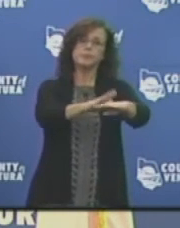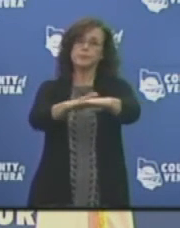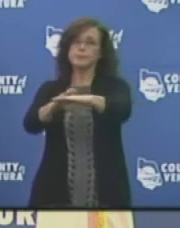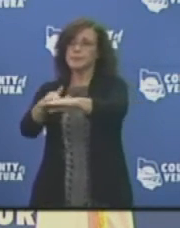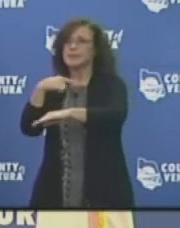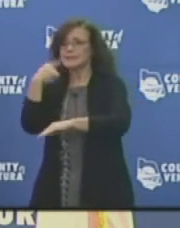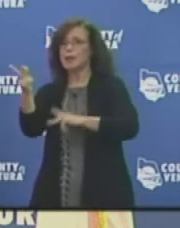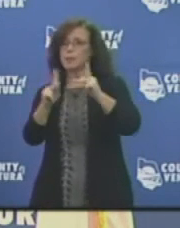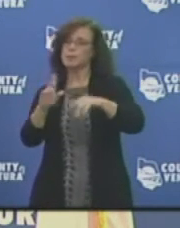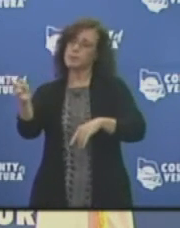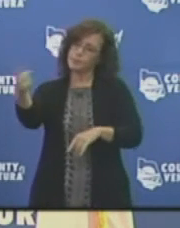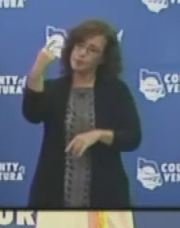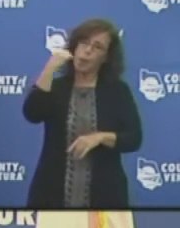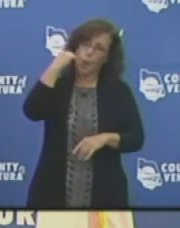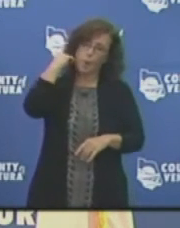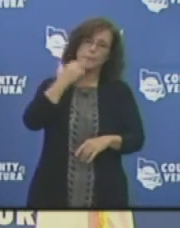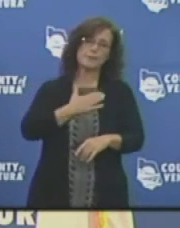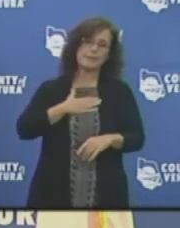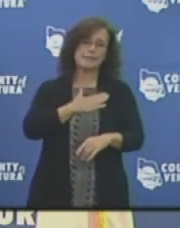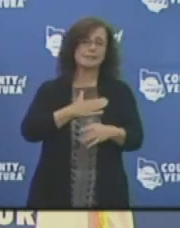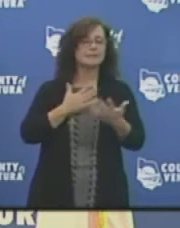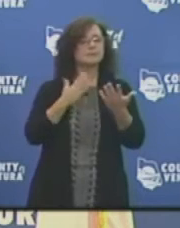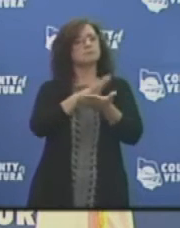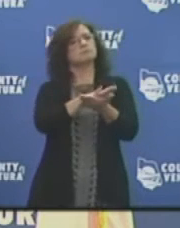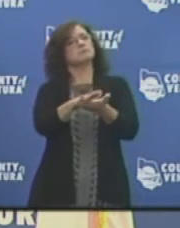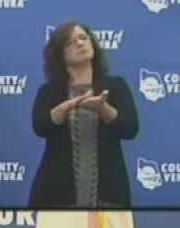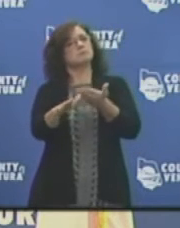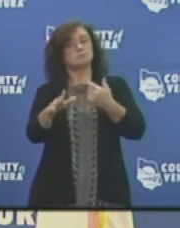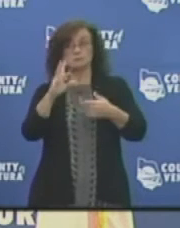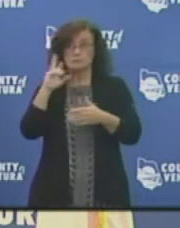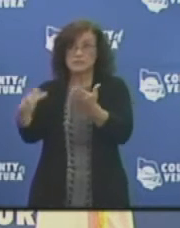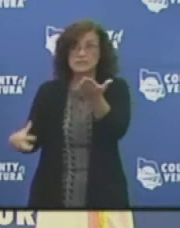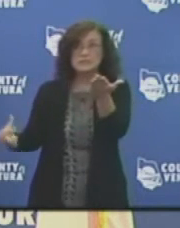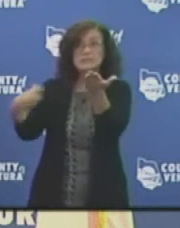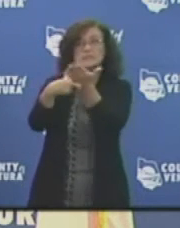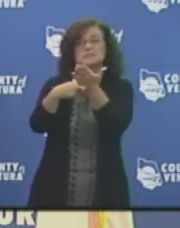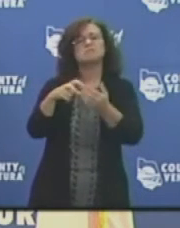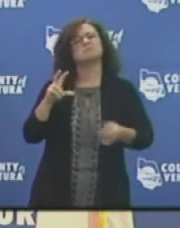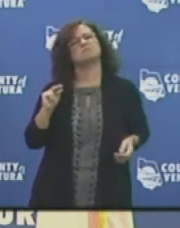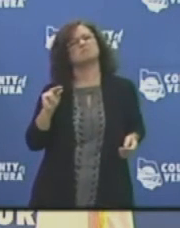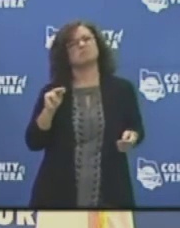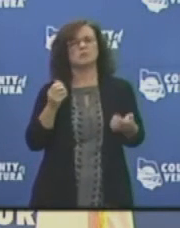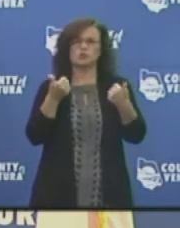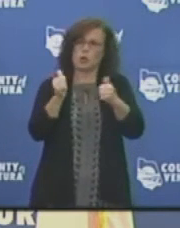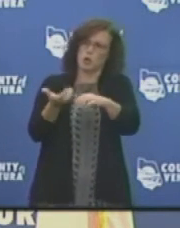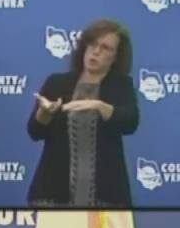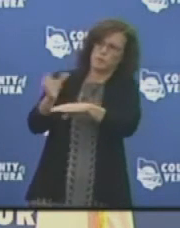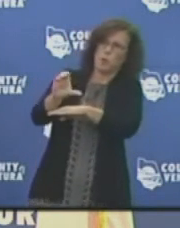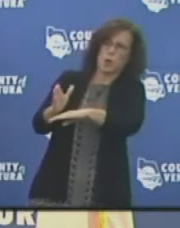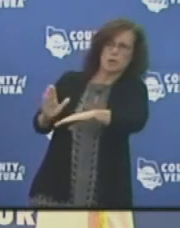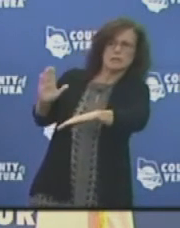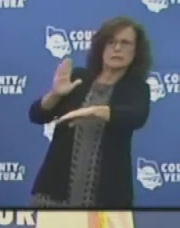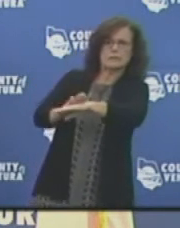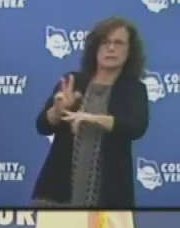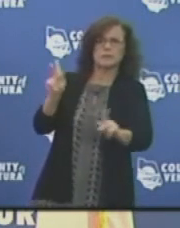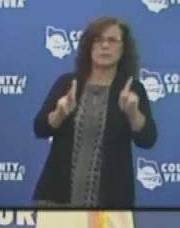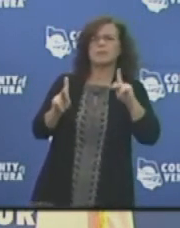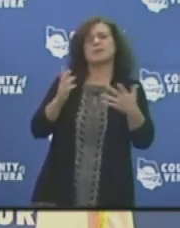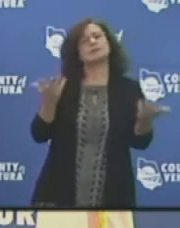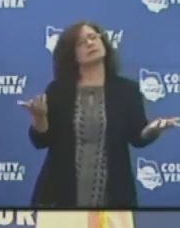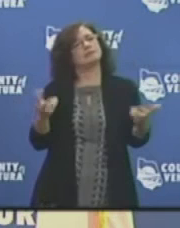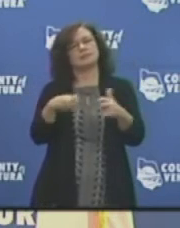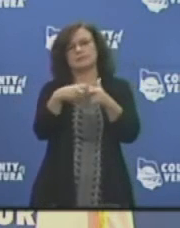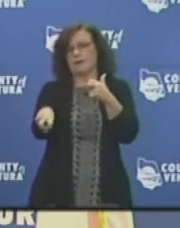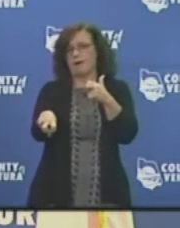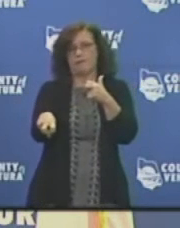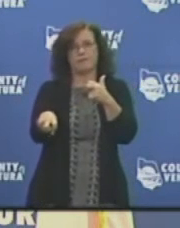option. With the latest order, enforcement is exceptionally difficult, as there are so many nuances to the order.